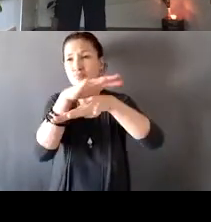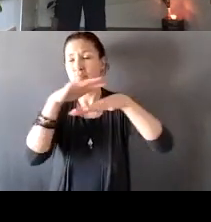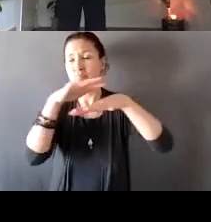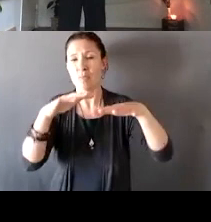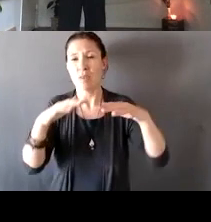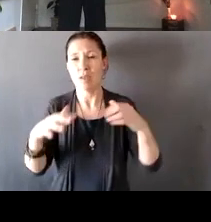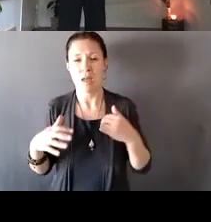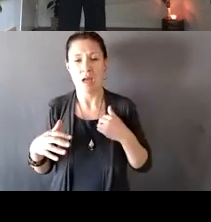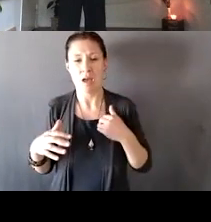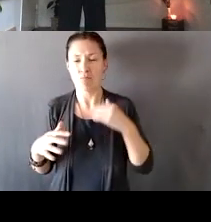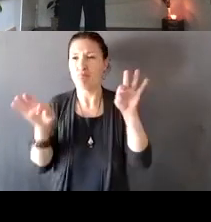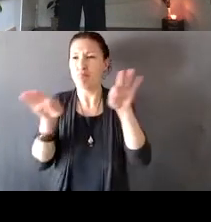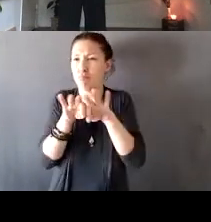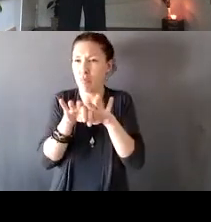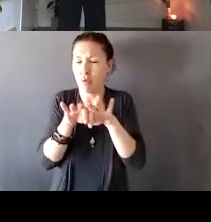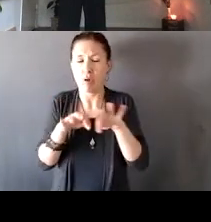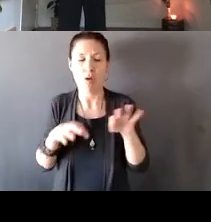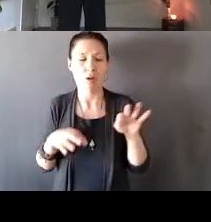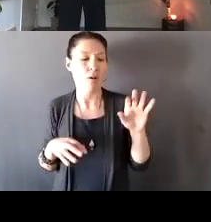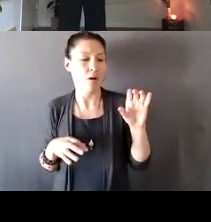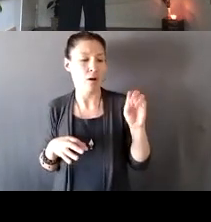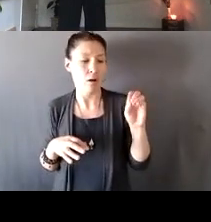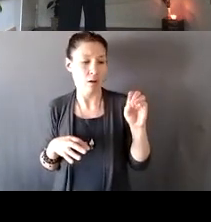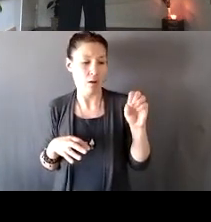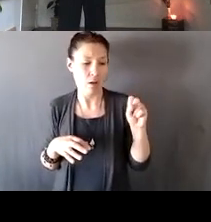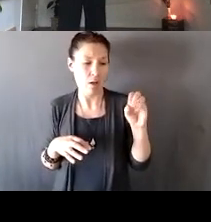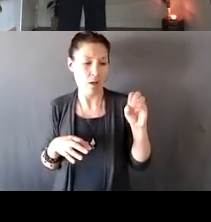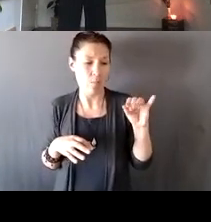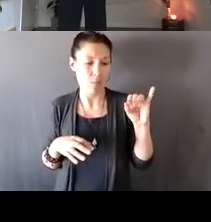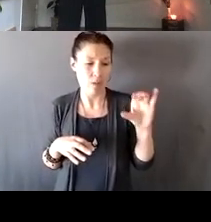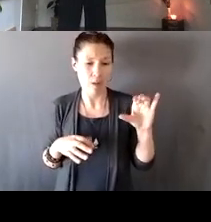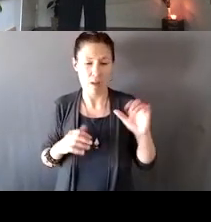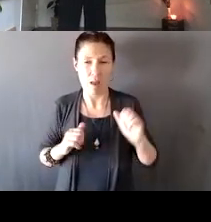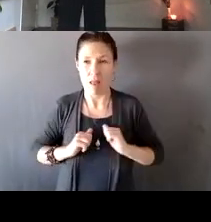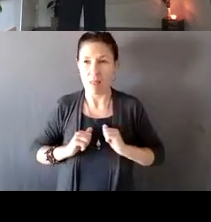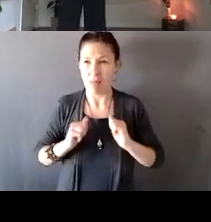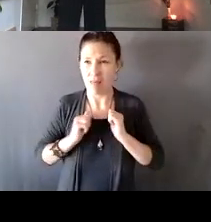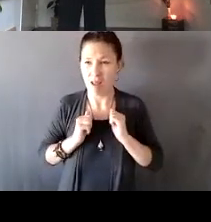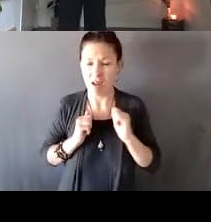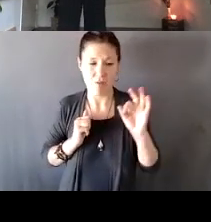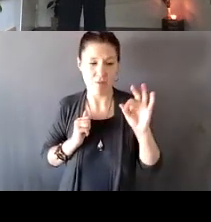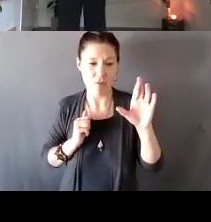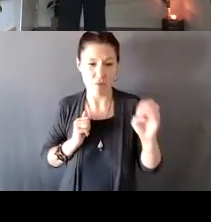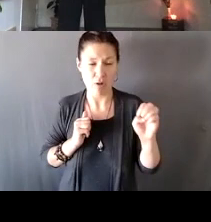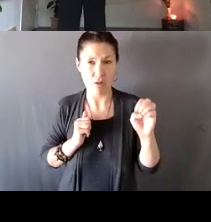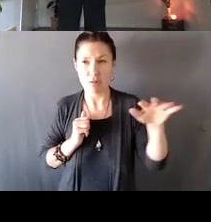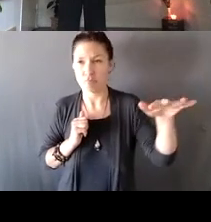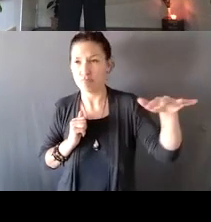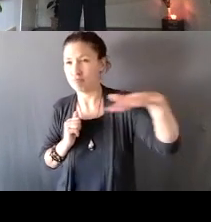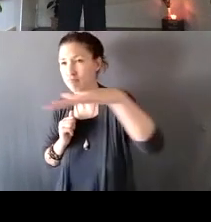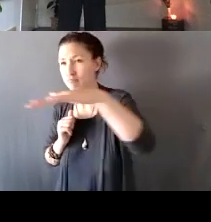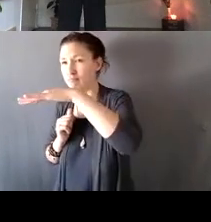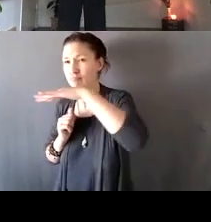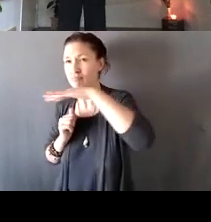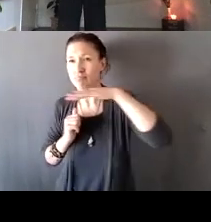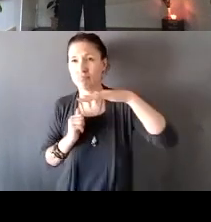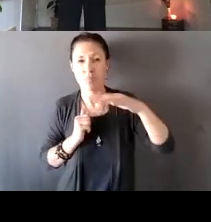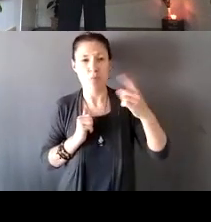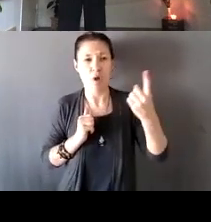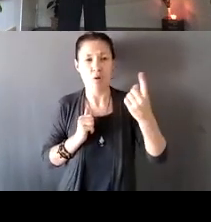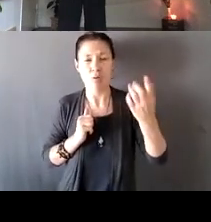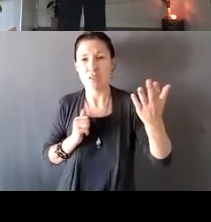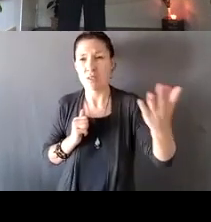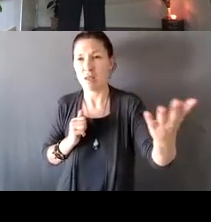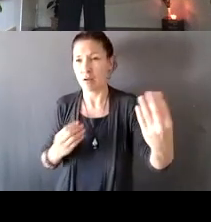for us, that is us, so we can heal and nourish ourselves. And we can share